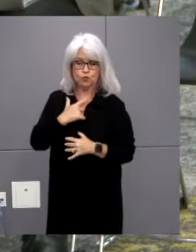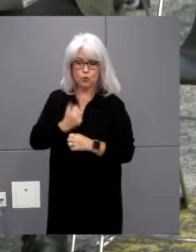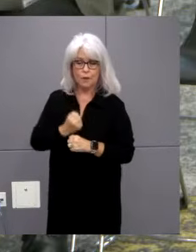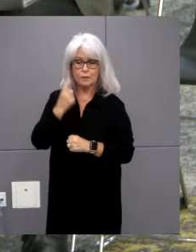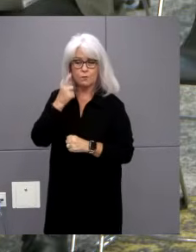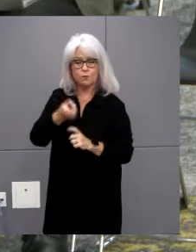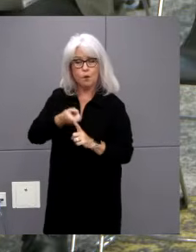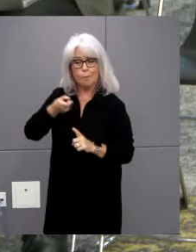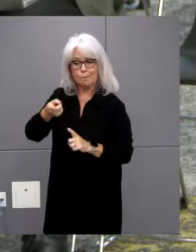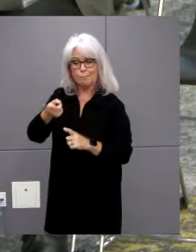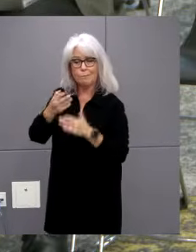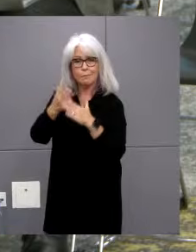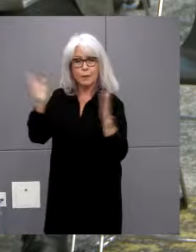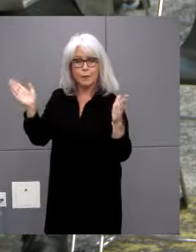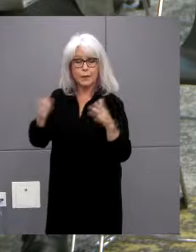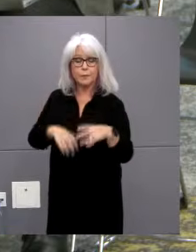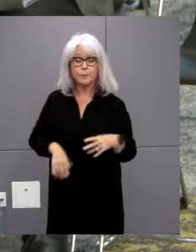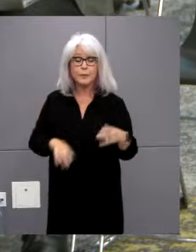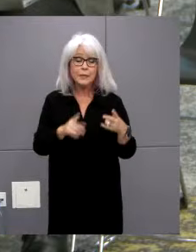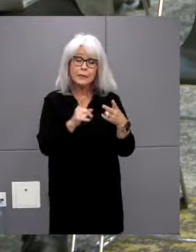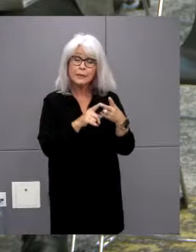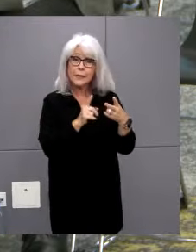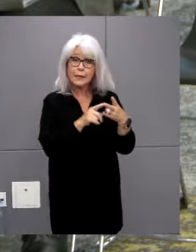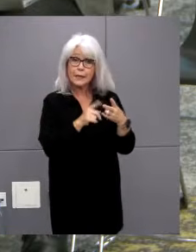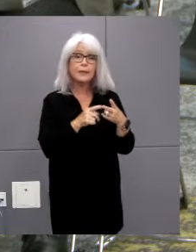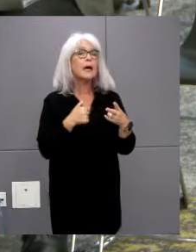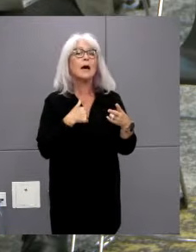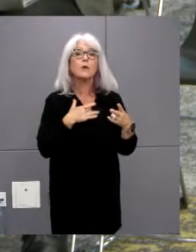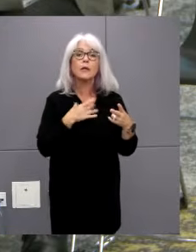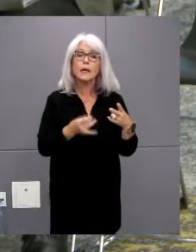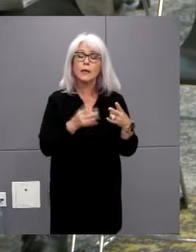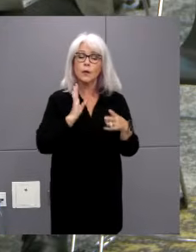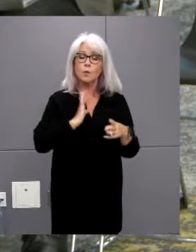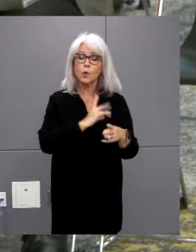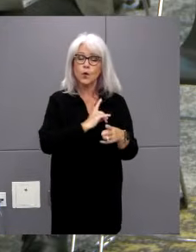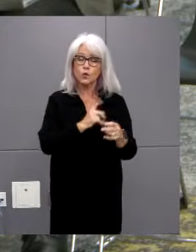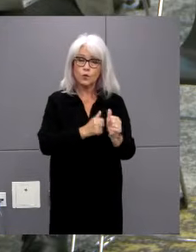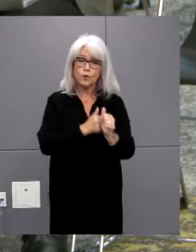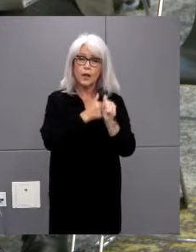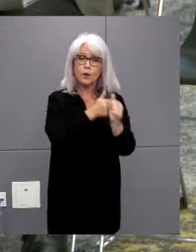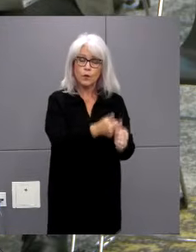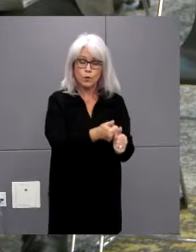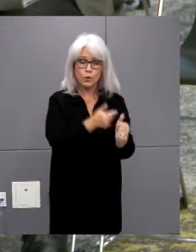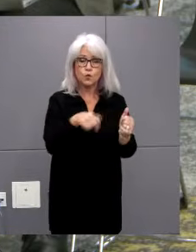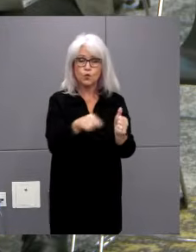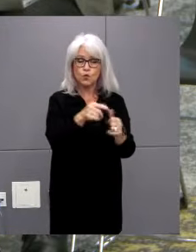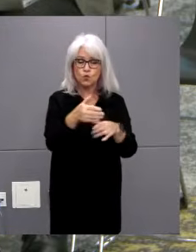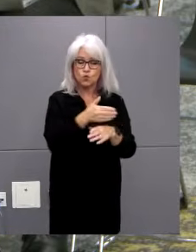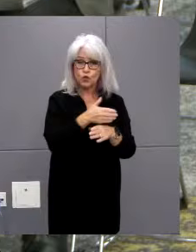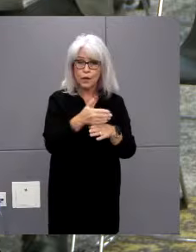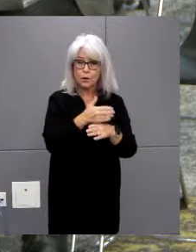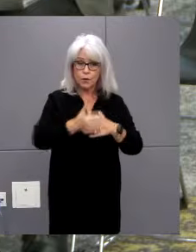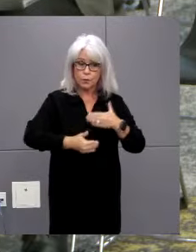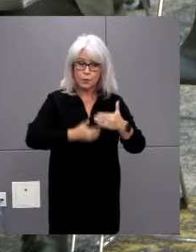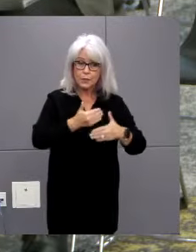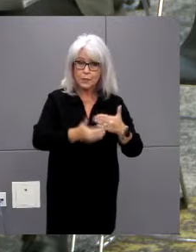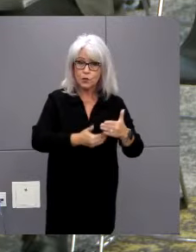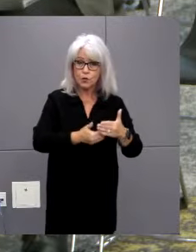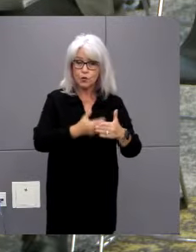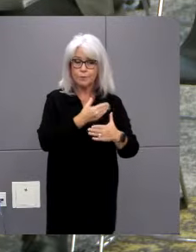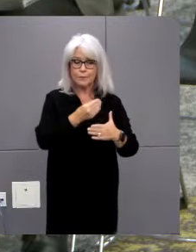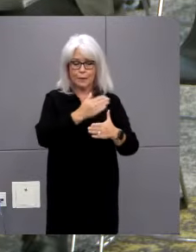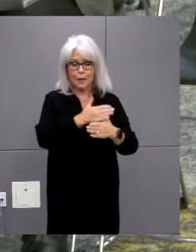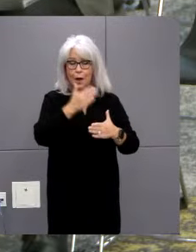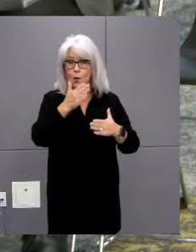Second, I'm asking the board to follow through on its commitment to share the procedures and outcomes of